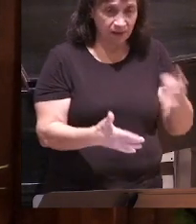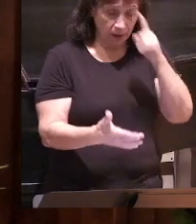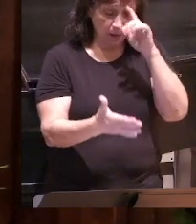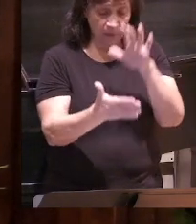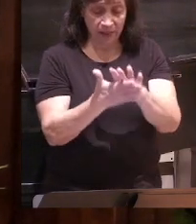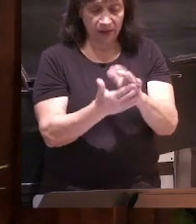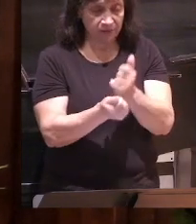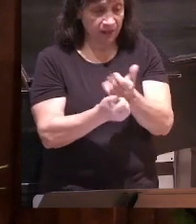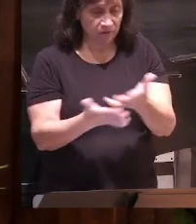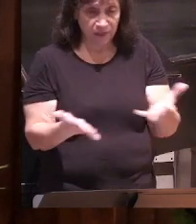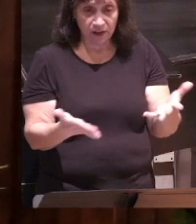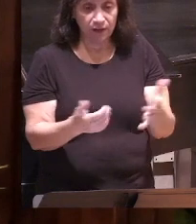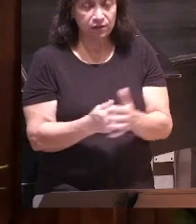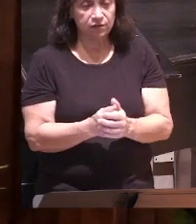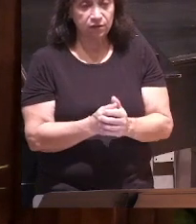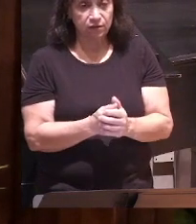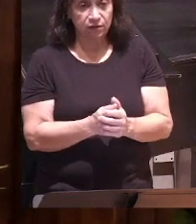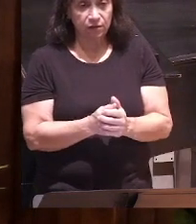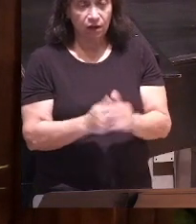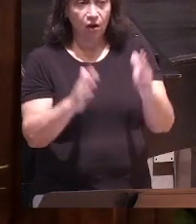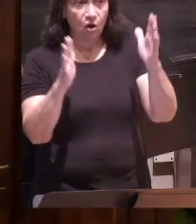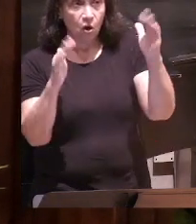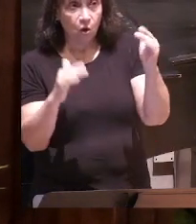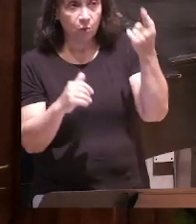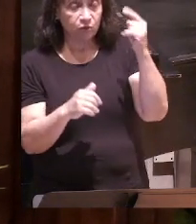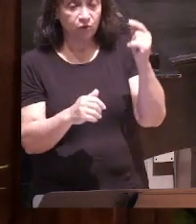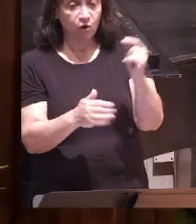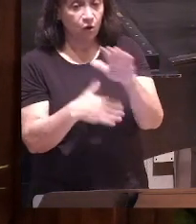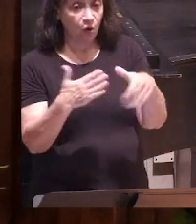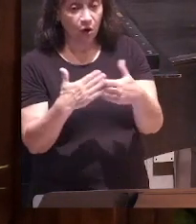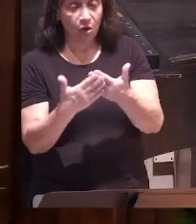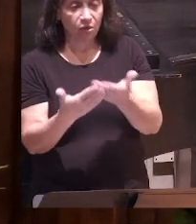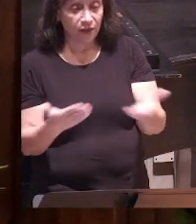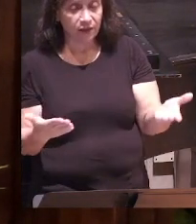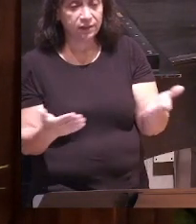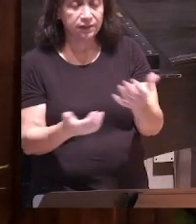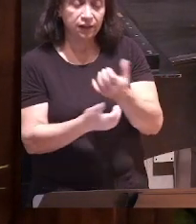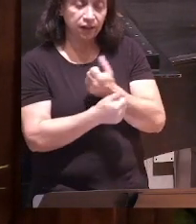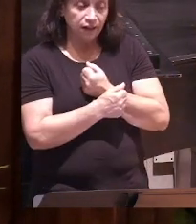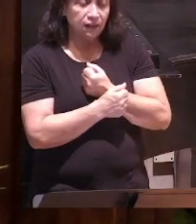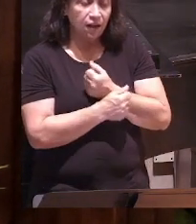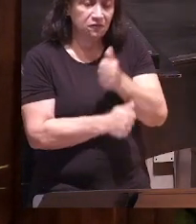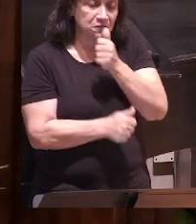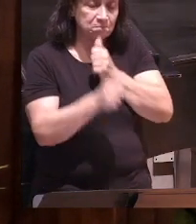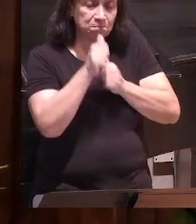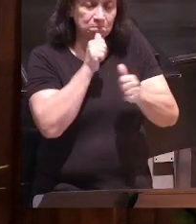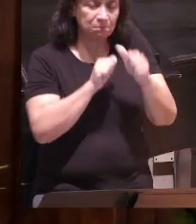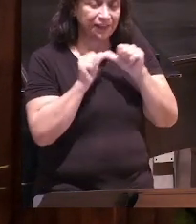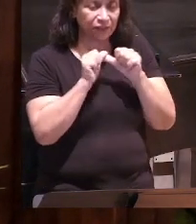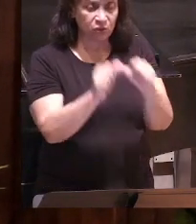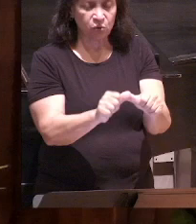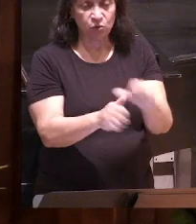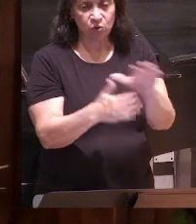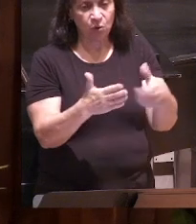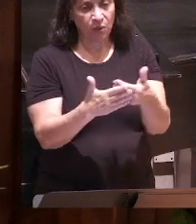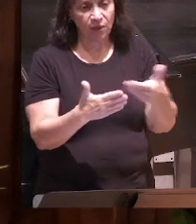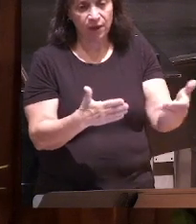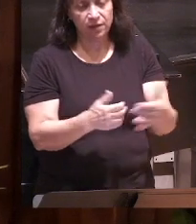believes all things, hopes all things, endures all